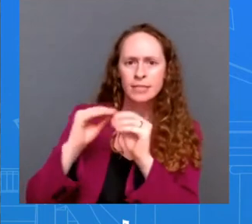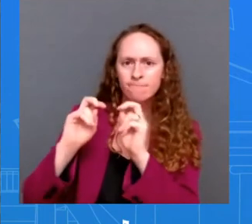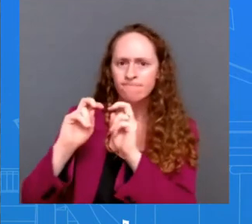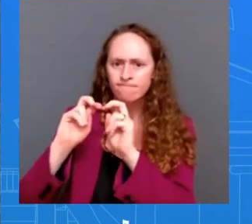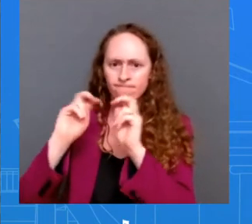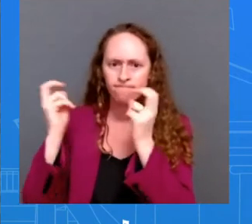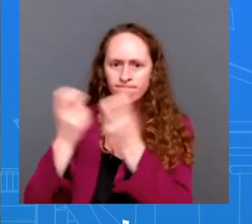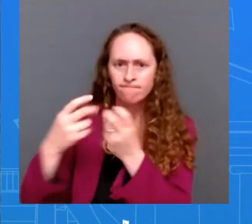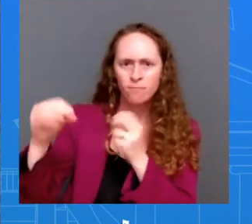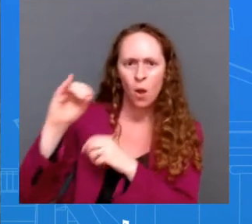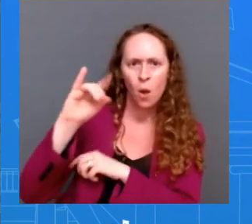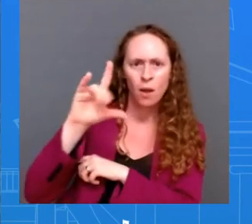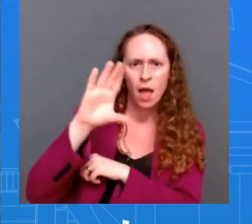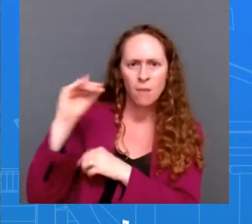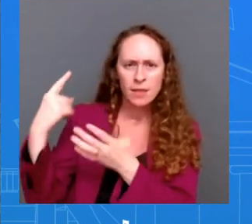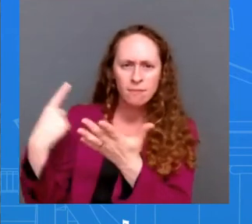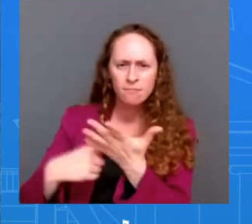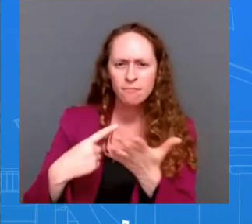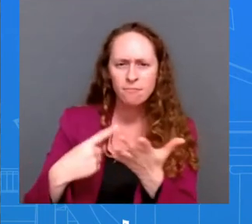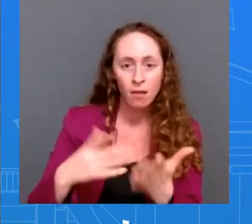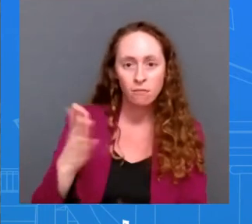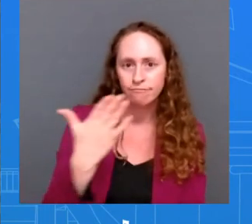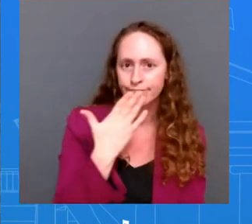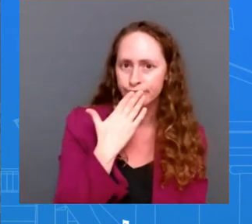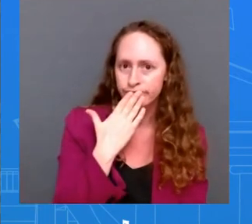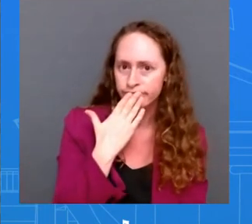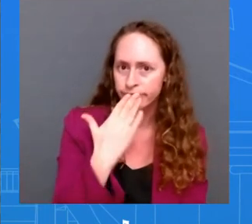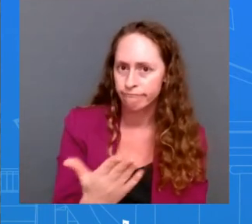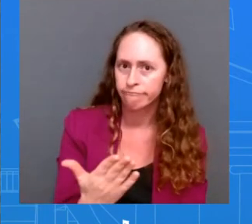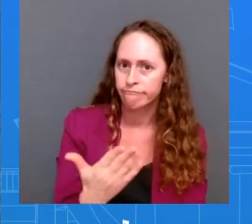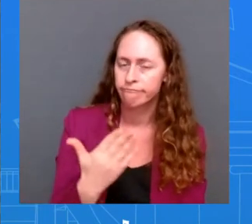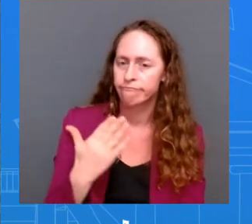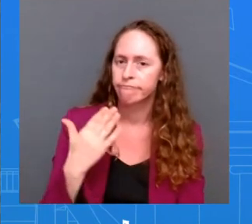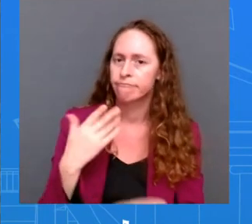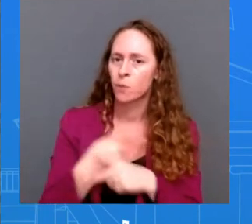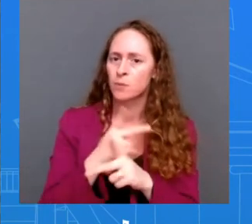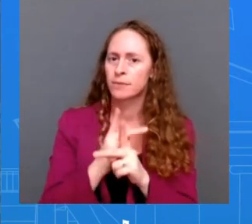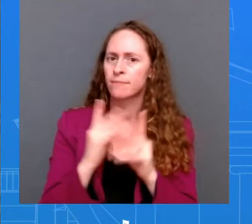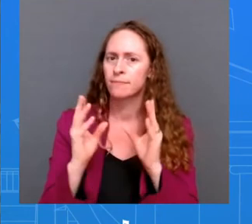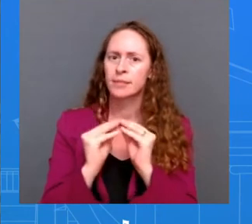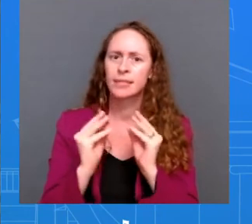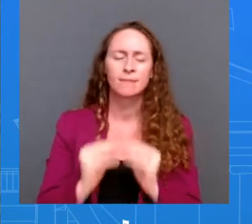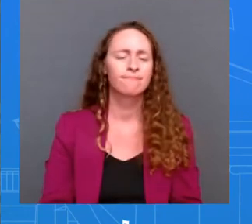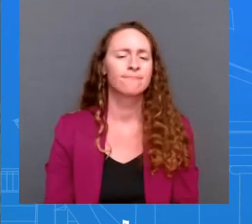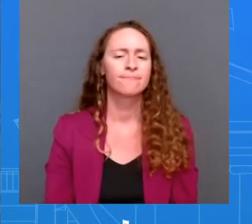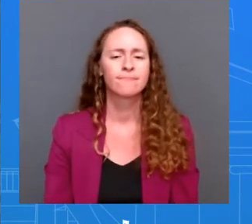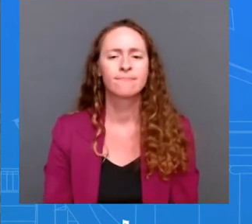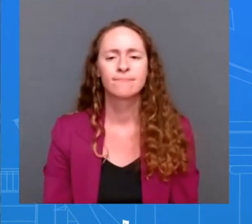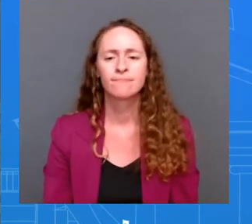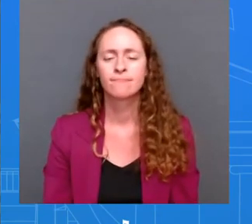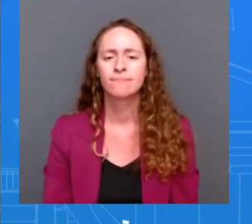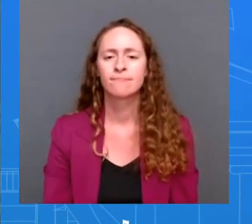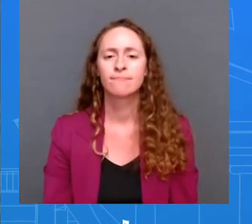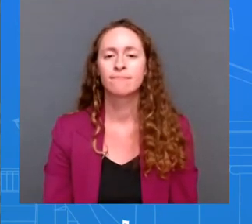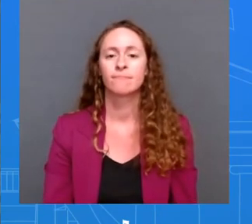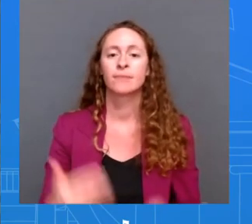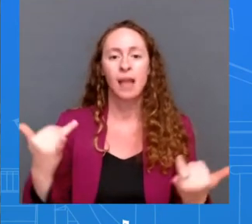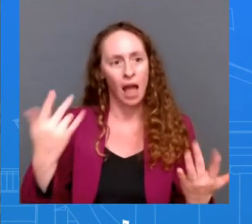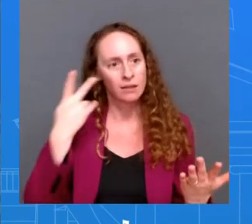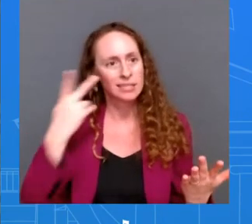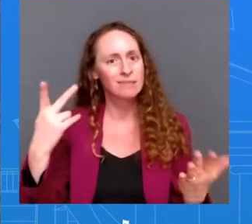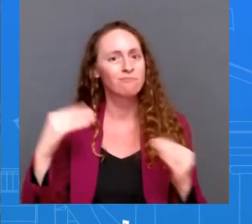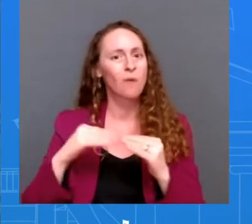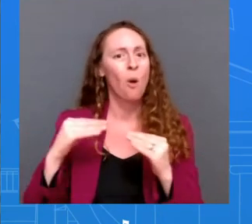the conversation with oil companies, and we welcome the steps that they are taking to increase production. For example, just want to give you a couple of